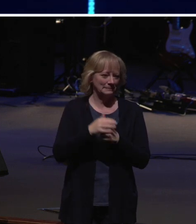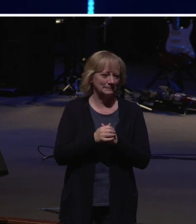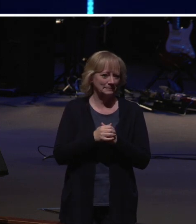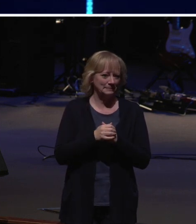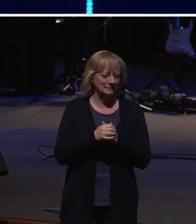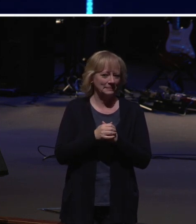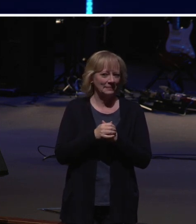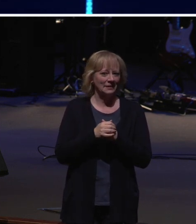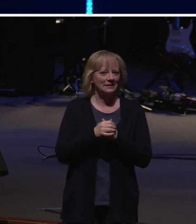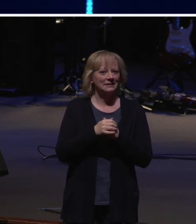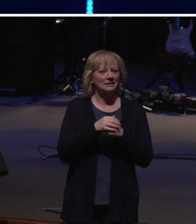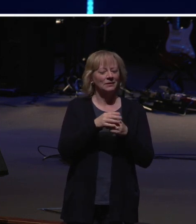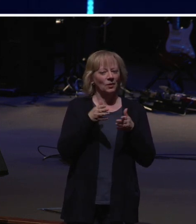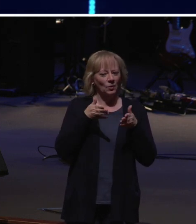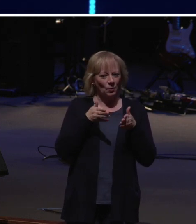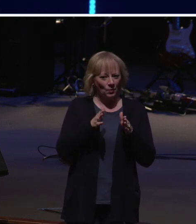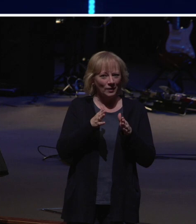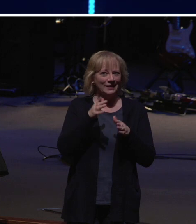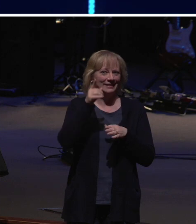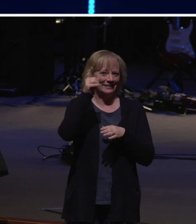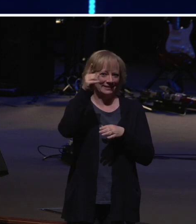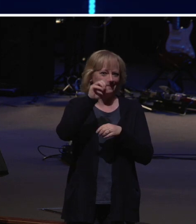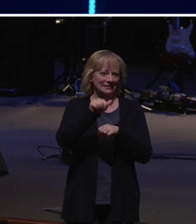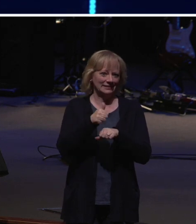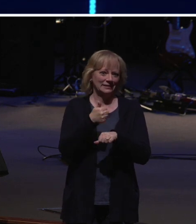Follow him in the way that he defines it.